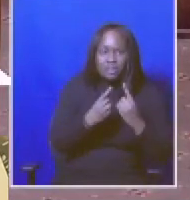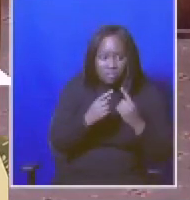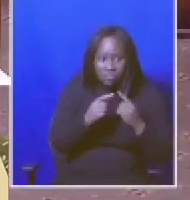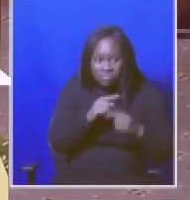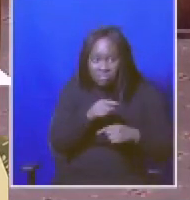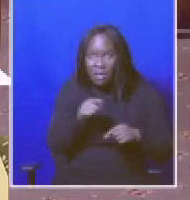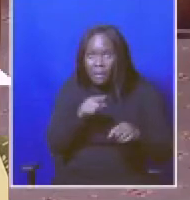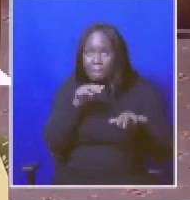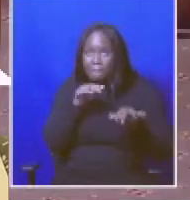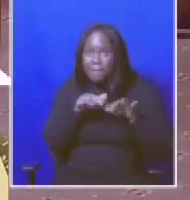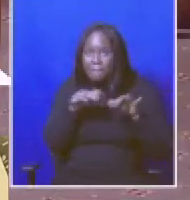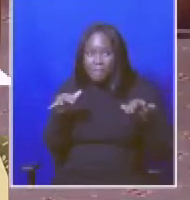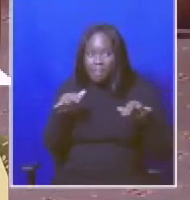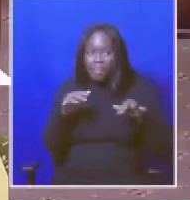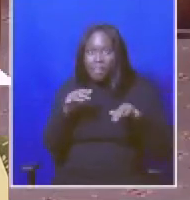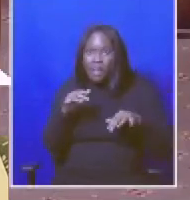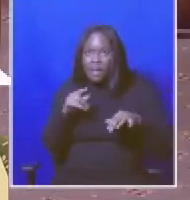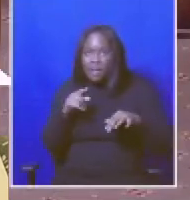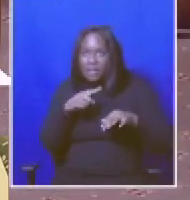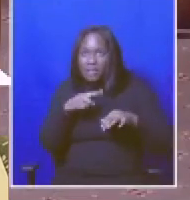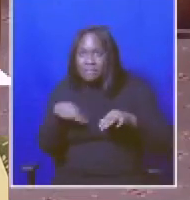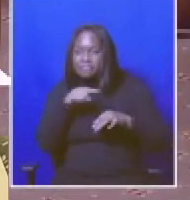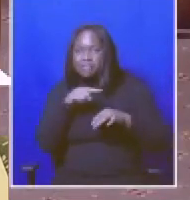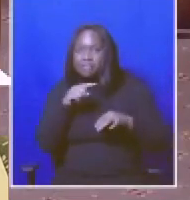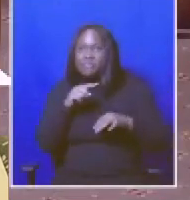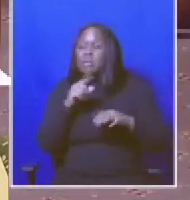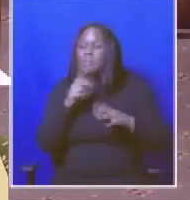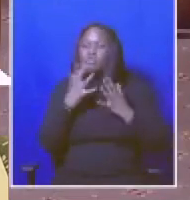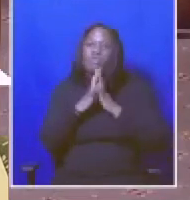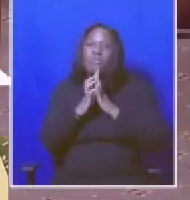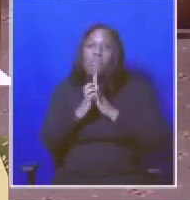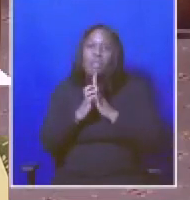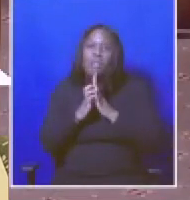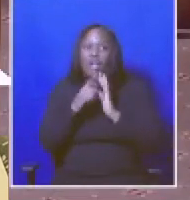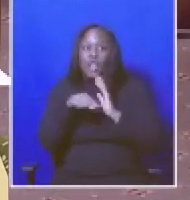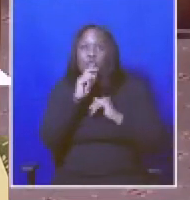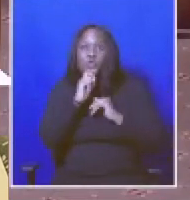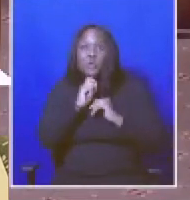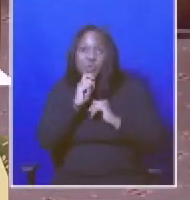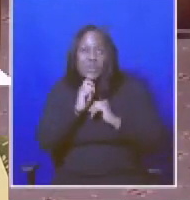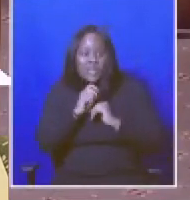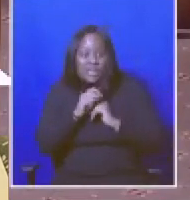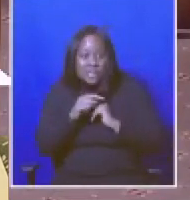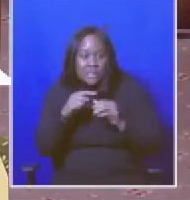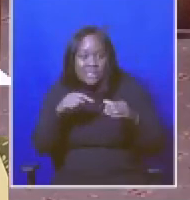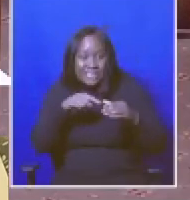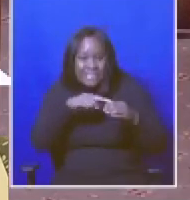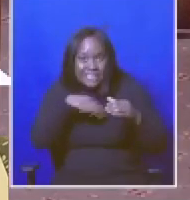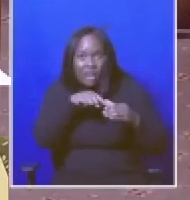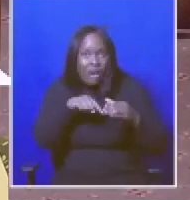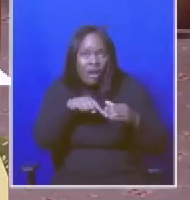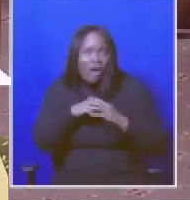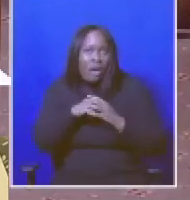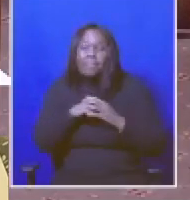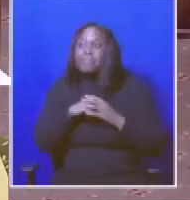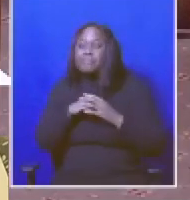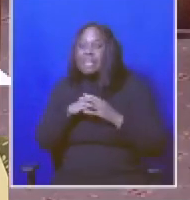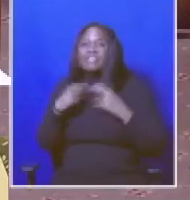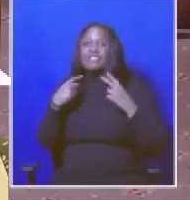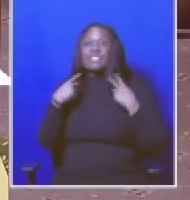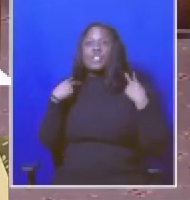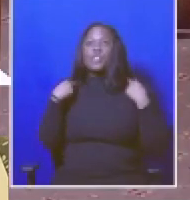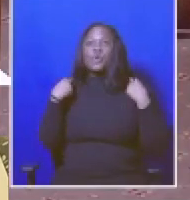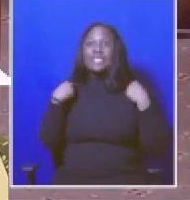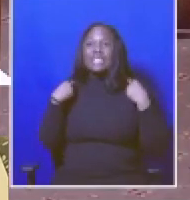know that, Deputy President, that if a security guard that is outsourced is costing 14,000